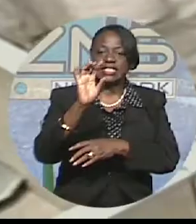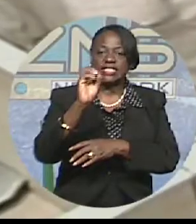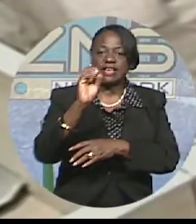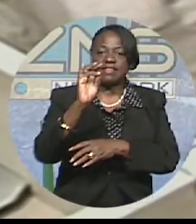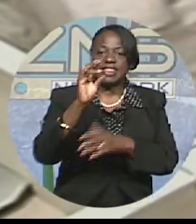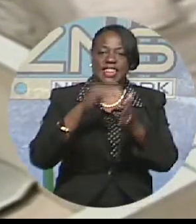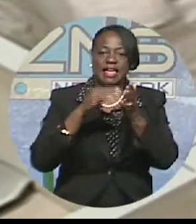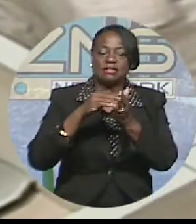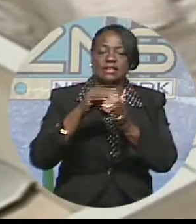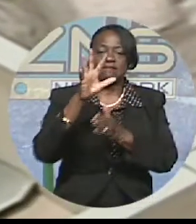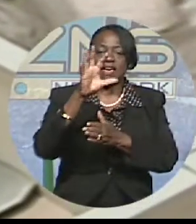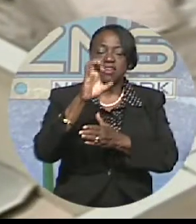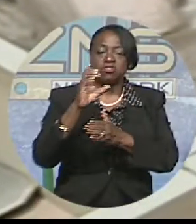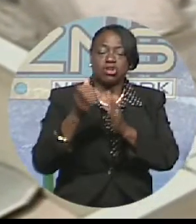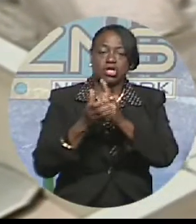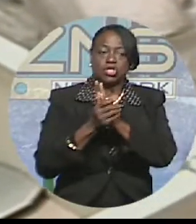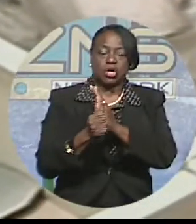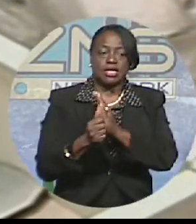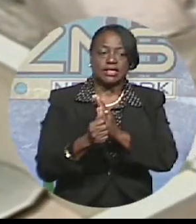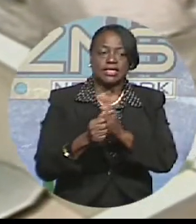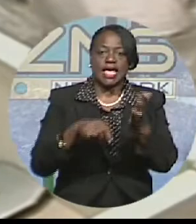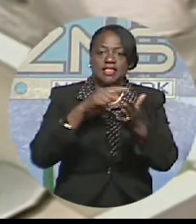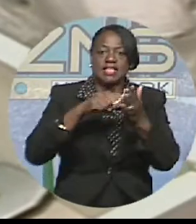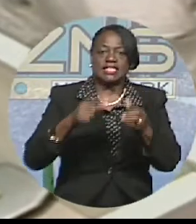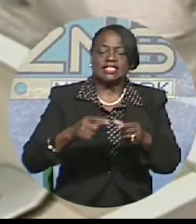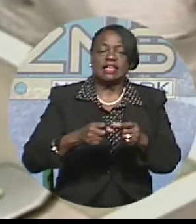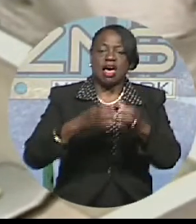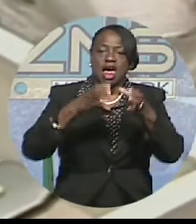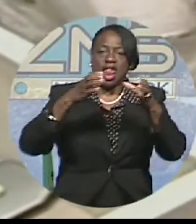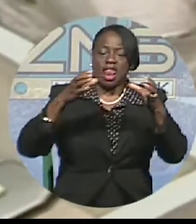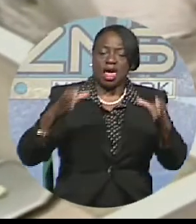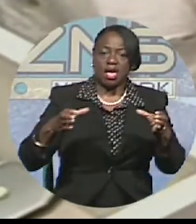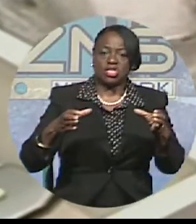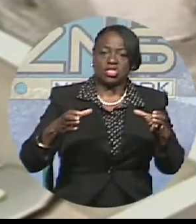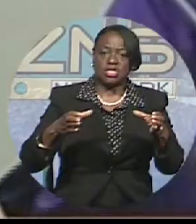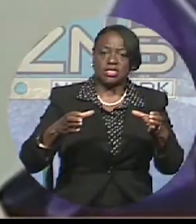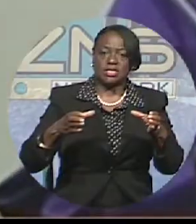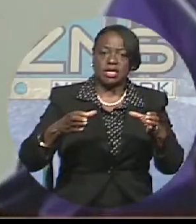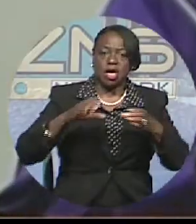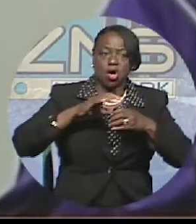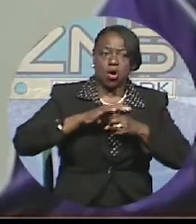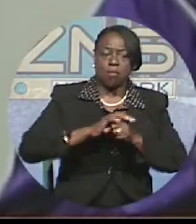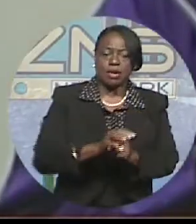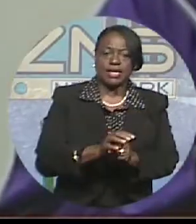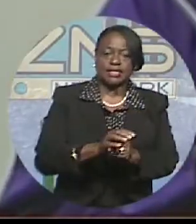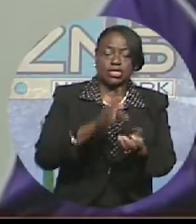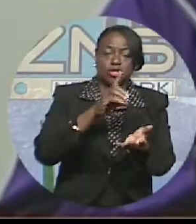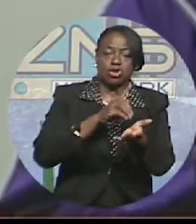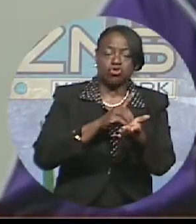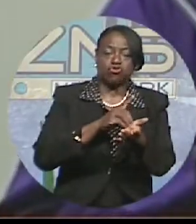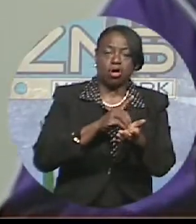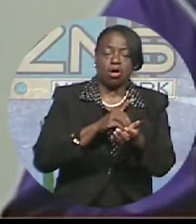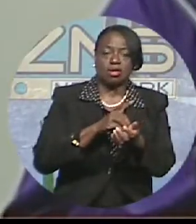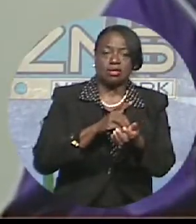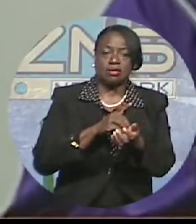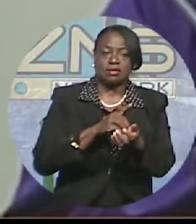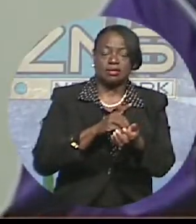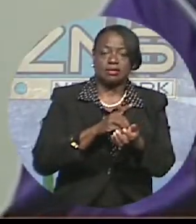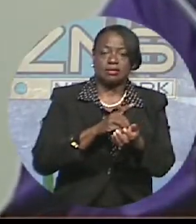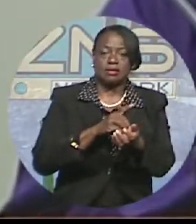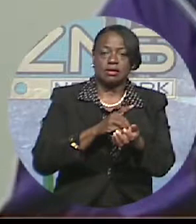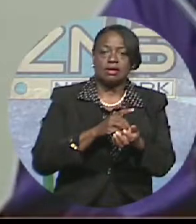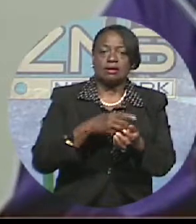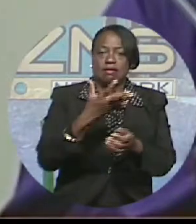$607,500. This is by far one of the largest, arguably the largest compressed drug discovery we've